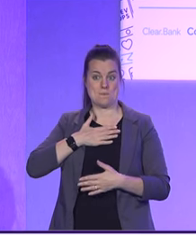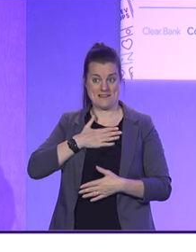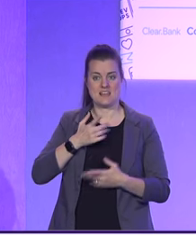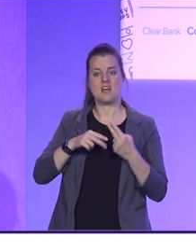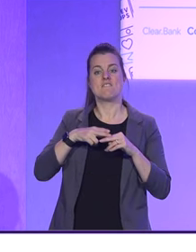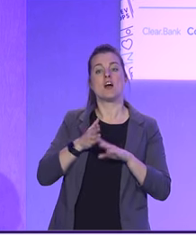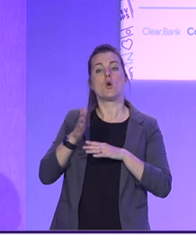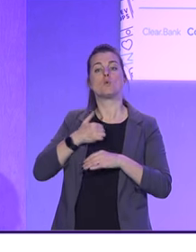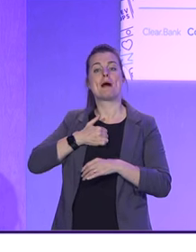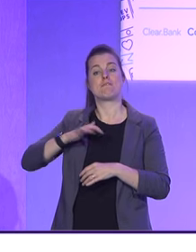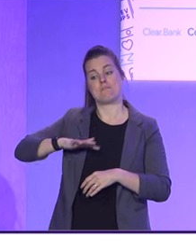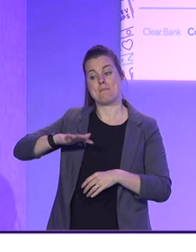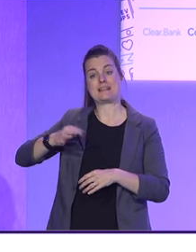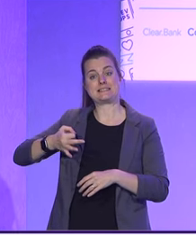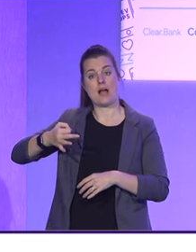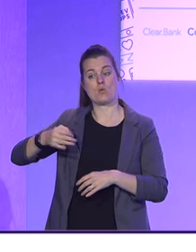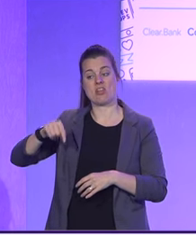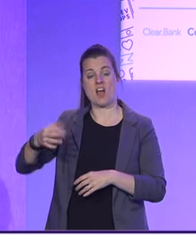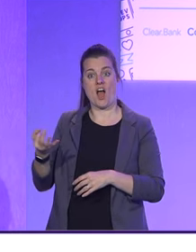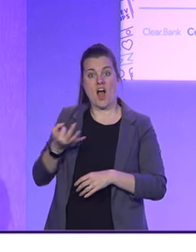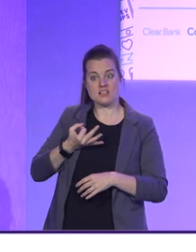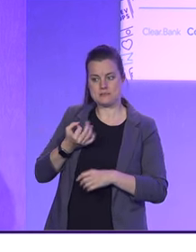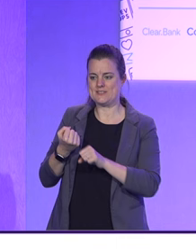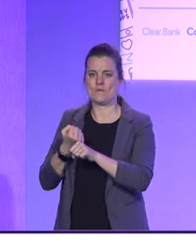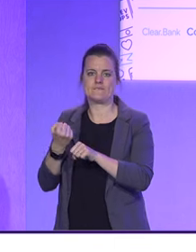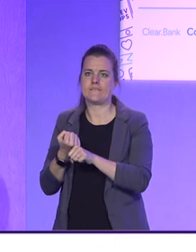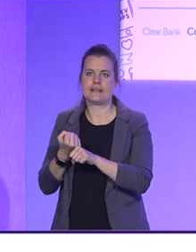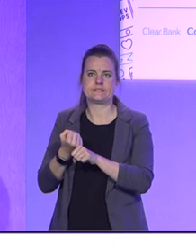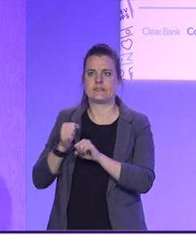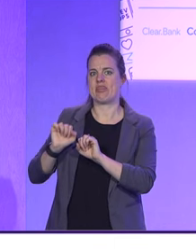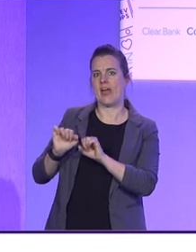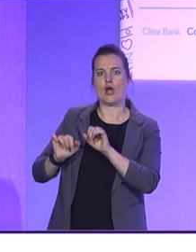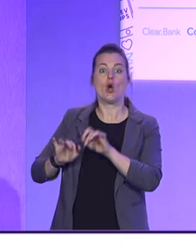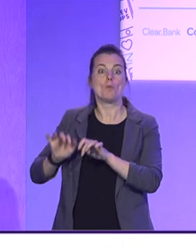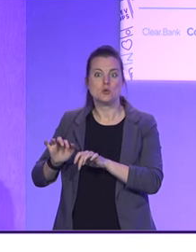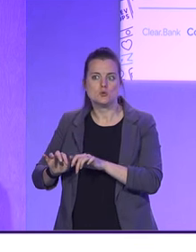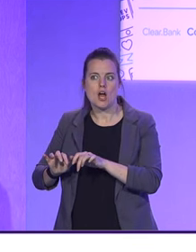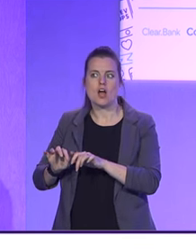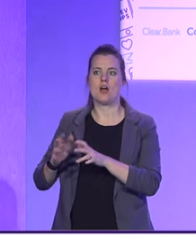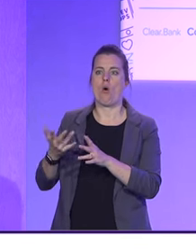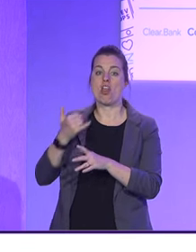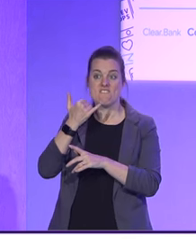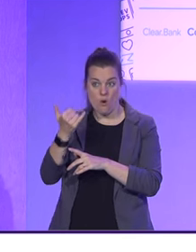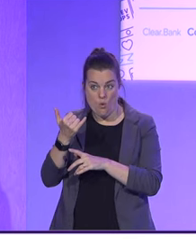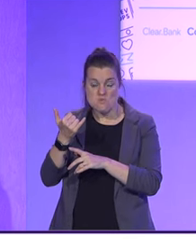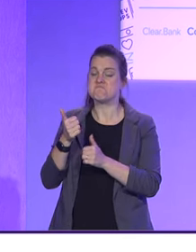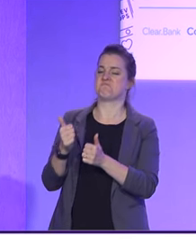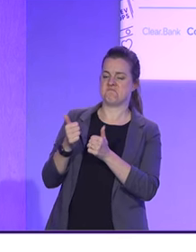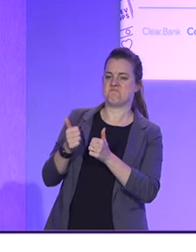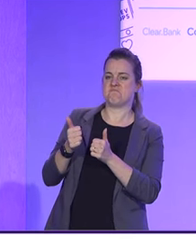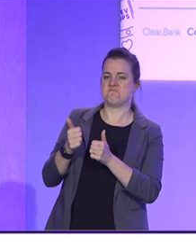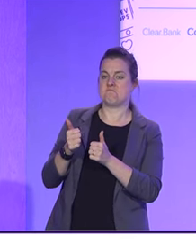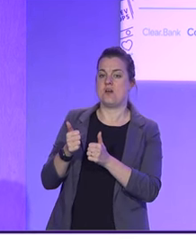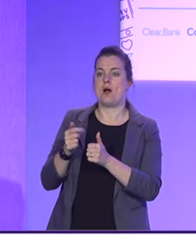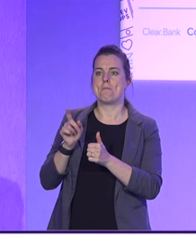family town, they ask me to fix, the, I don't know, their computer, their phone and these kind of things. So they don't know